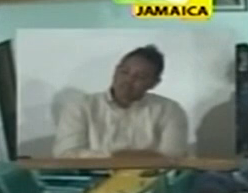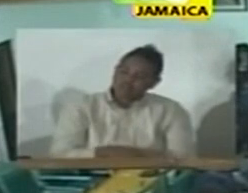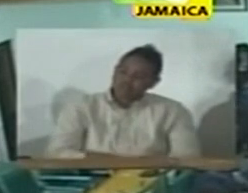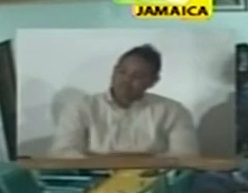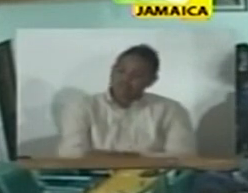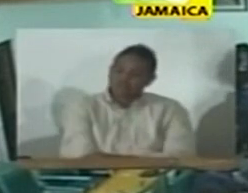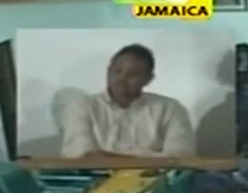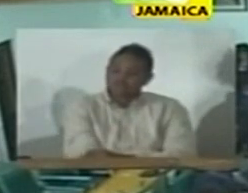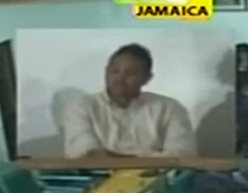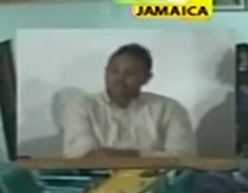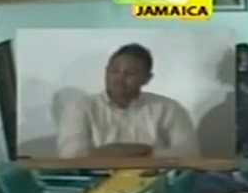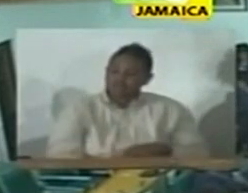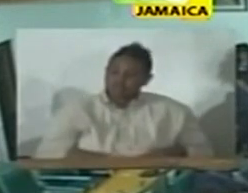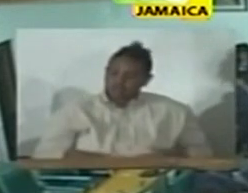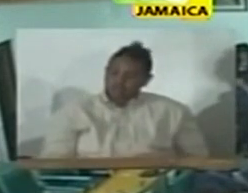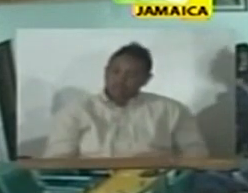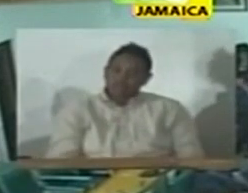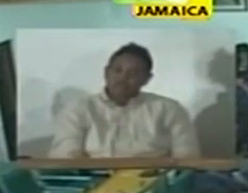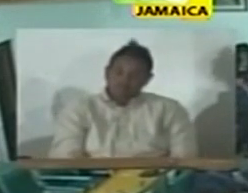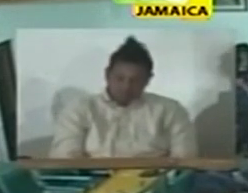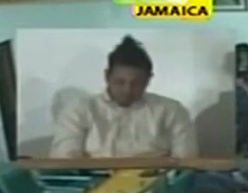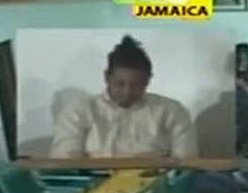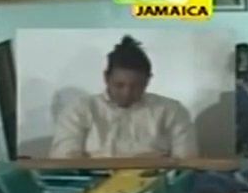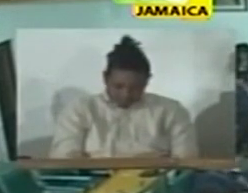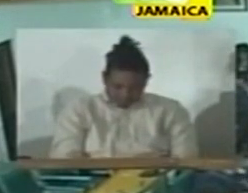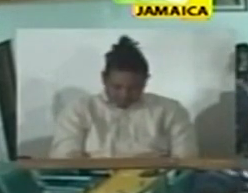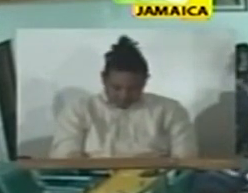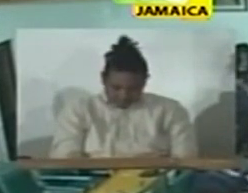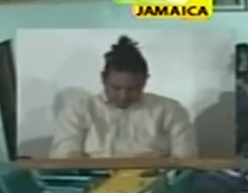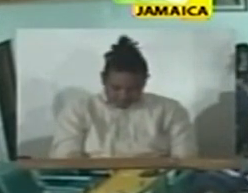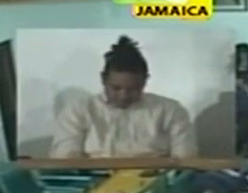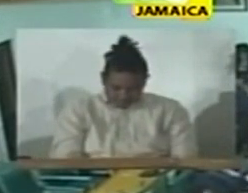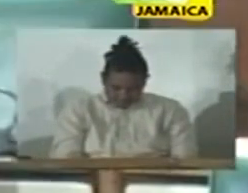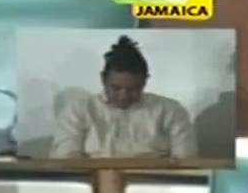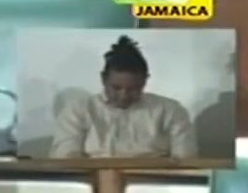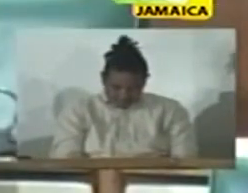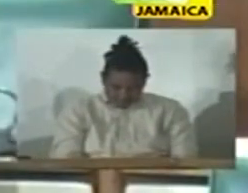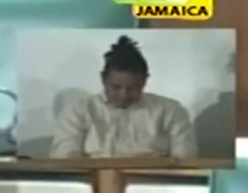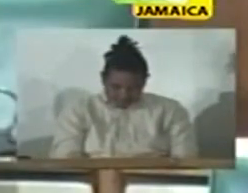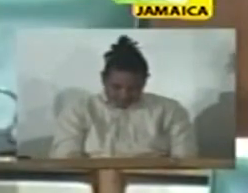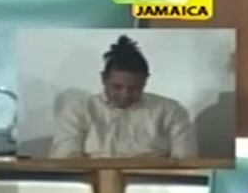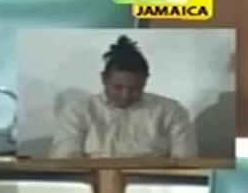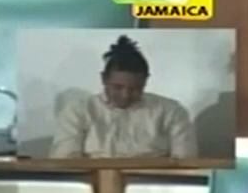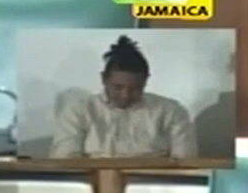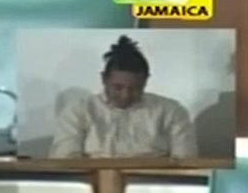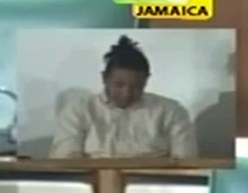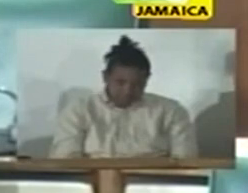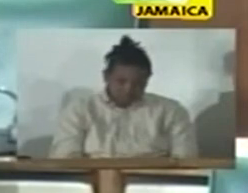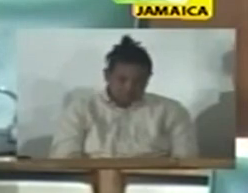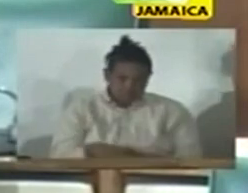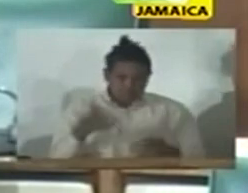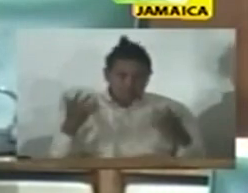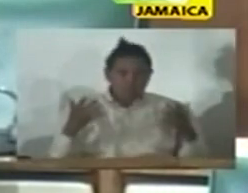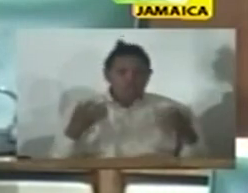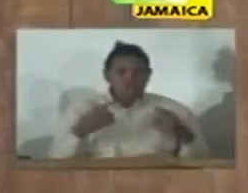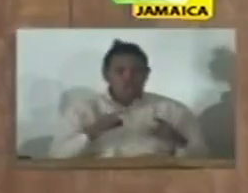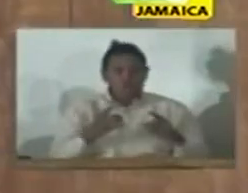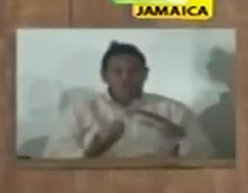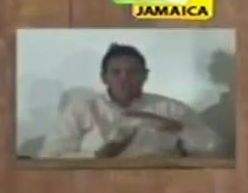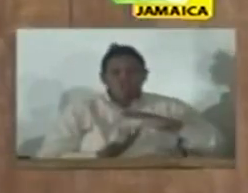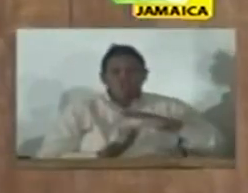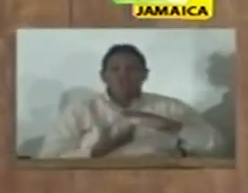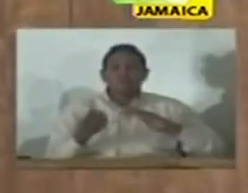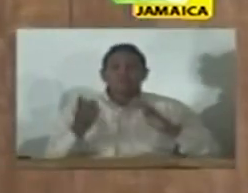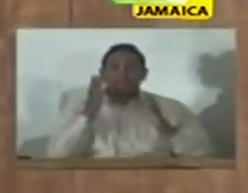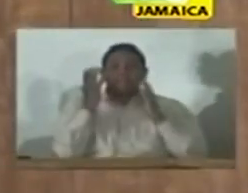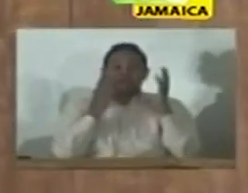to be used. So, a point of order, Mr. President. Mr. President. It may hurt them. It may burn them. Mr. President. It may